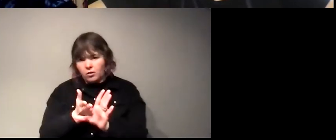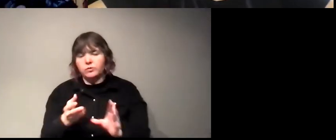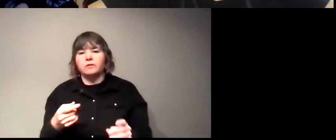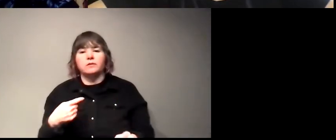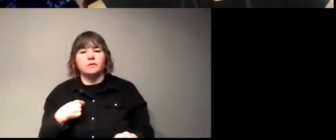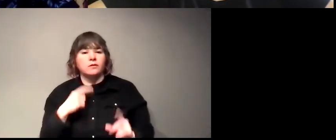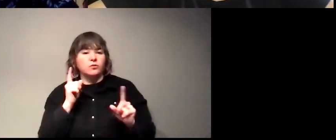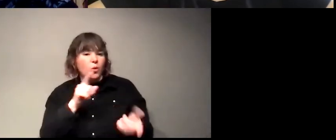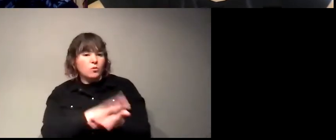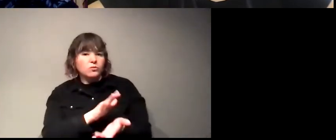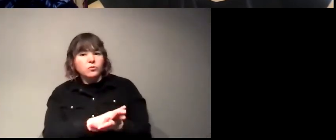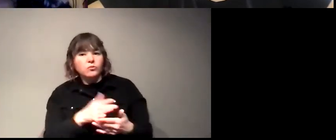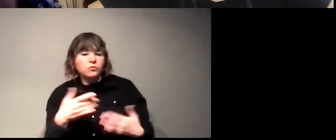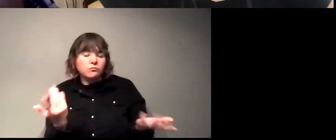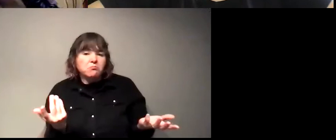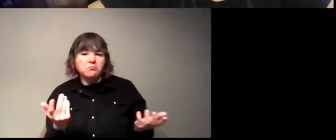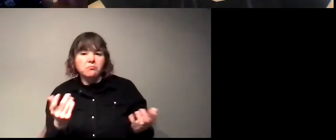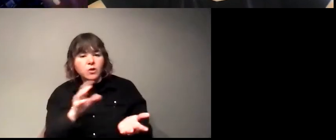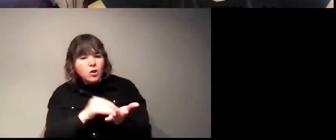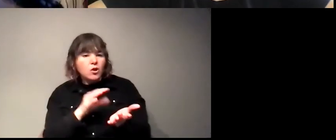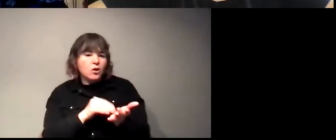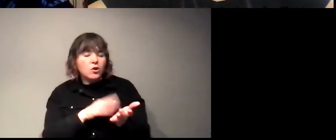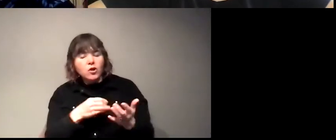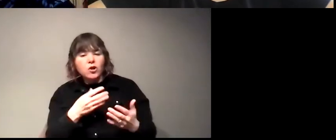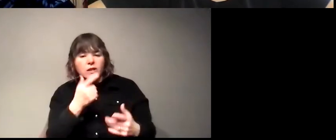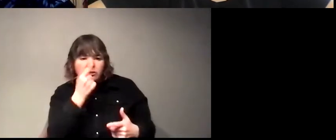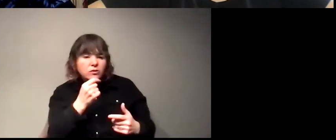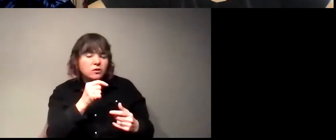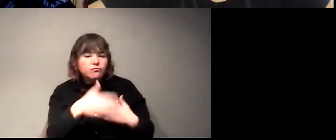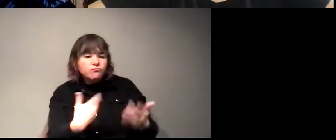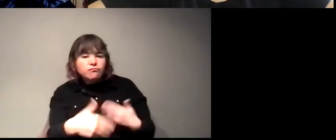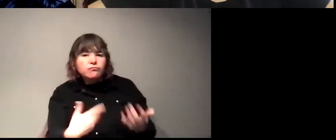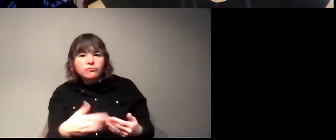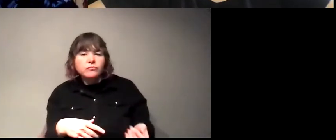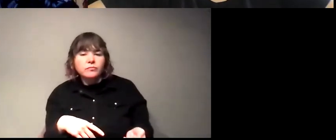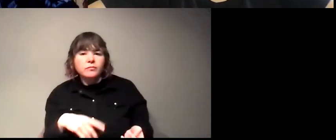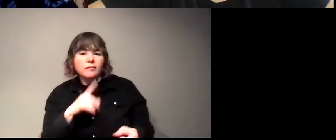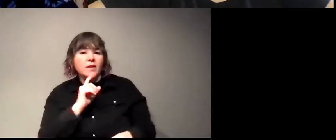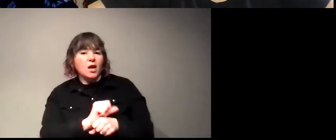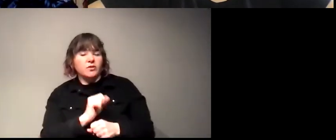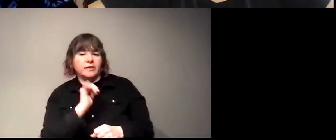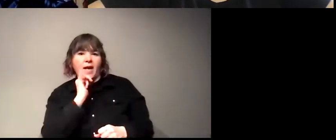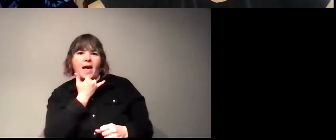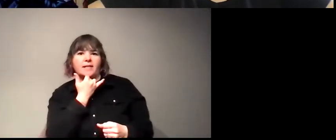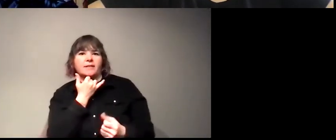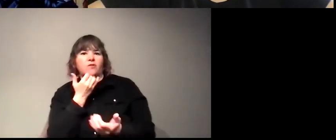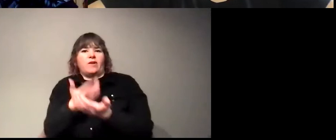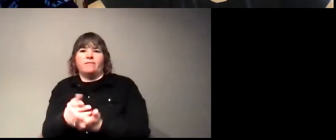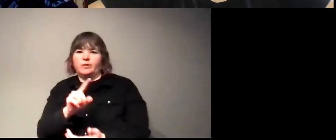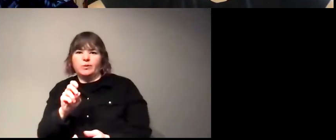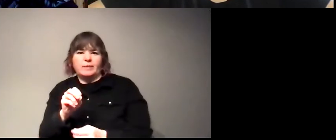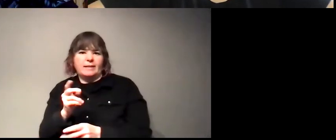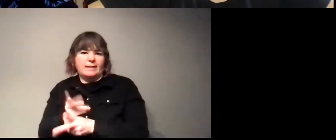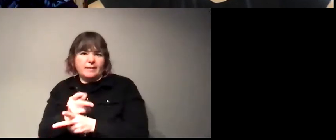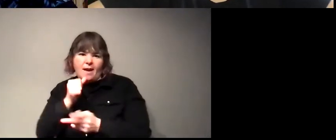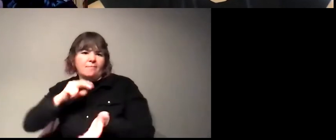just going to school, I was going to just learn the things I wanted to learn. I actually accidentally ended up in zookeeping. Hired